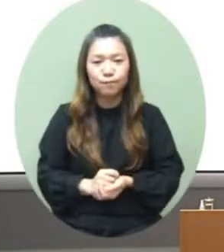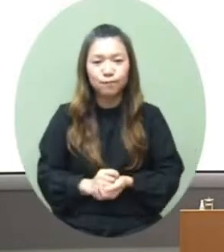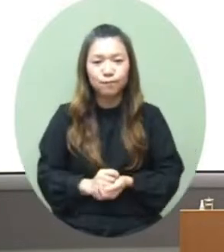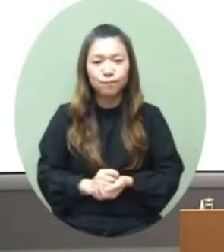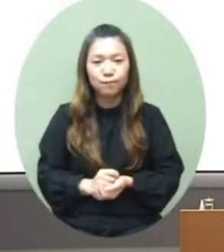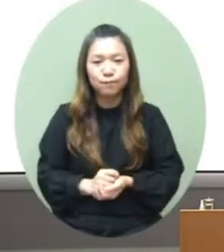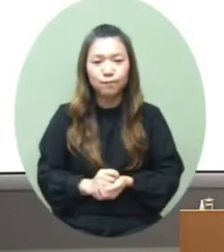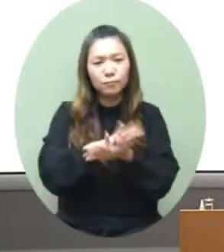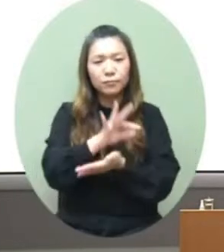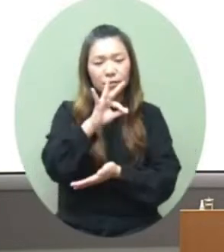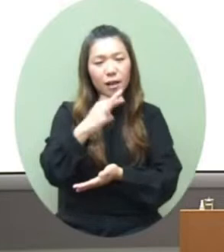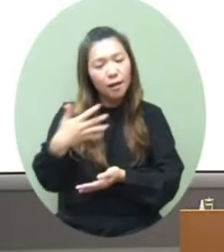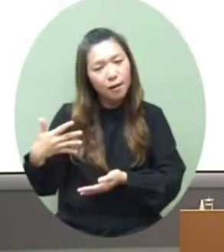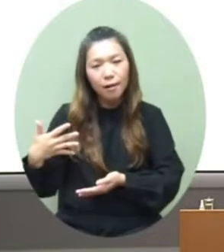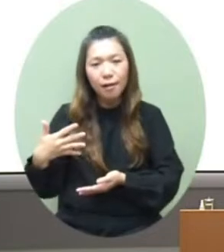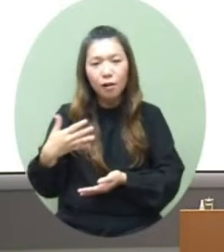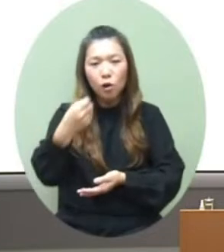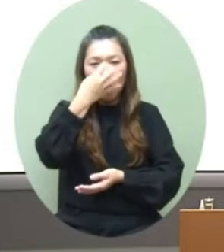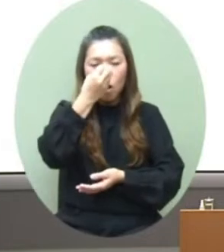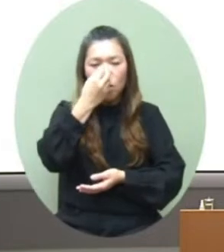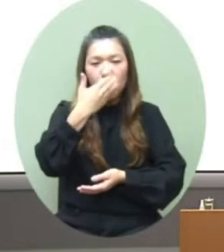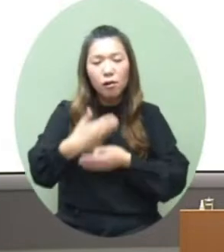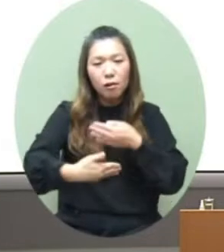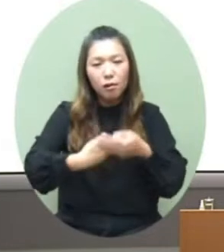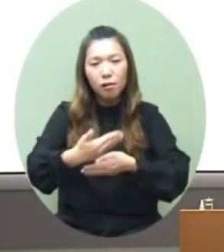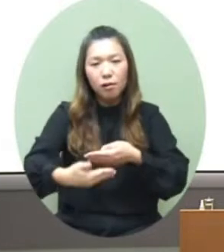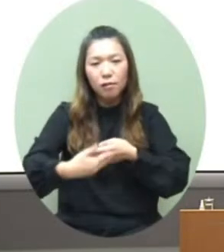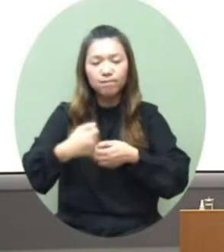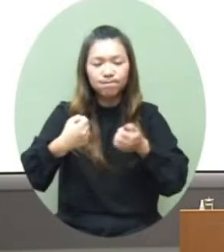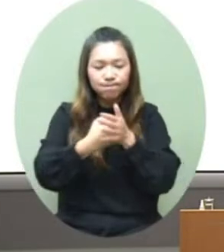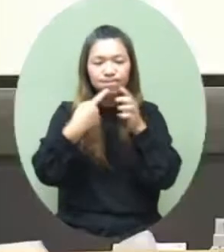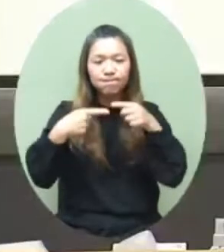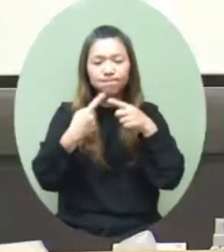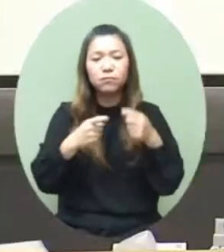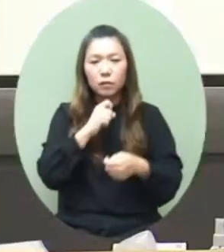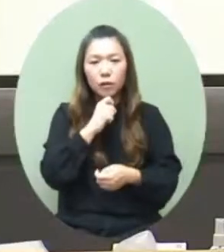brief you on the Happy Hong Kong campaign.